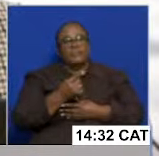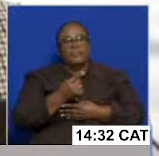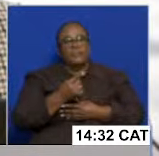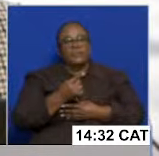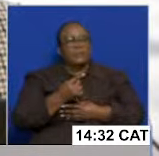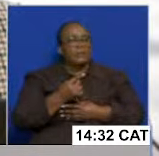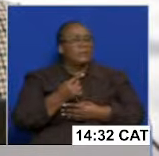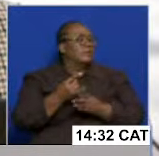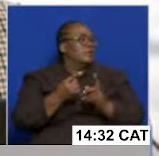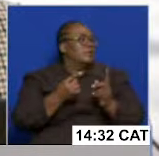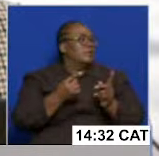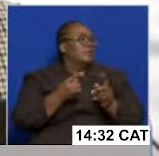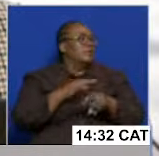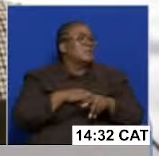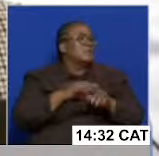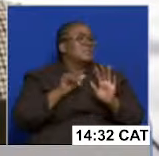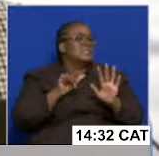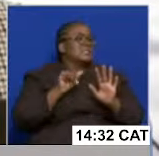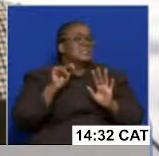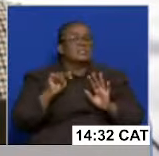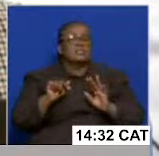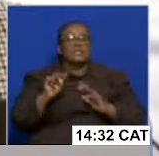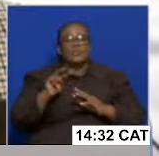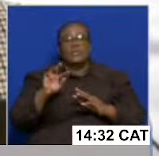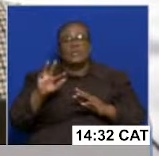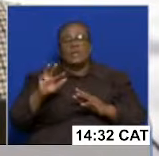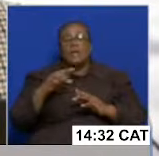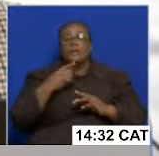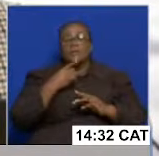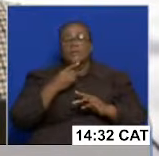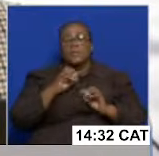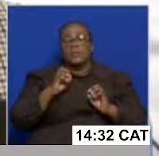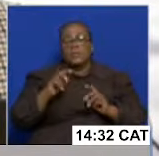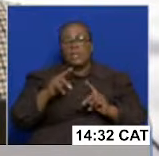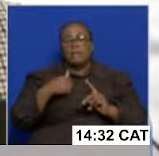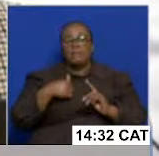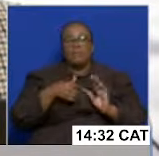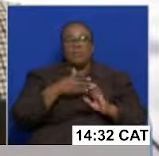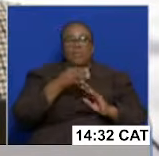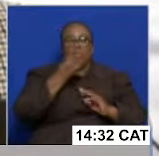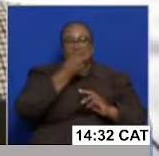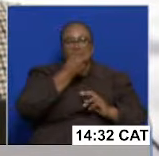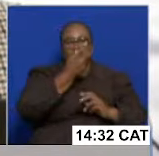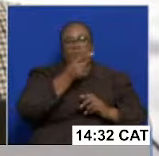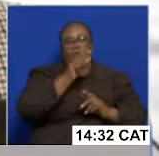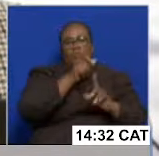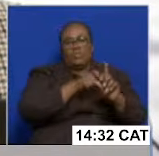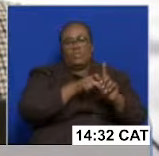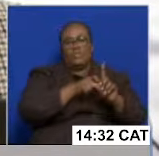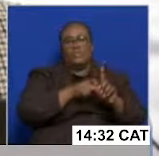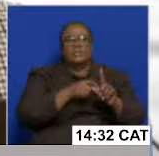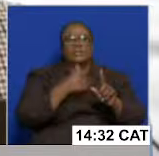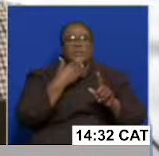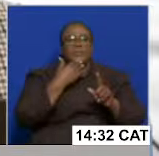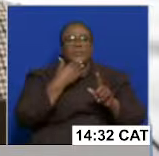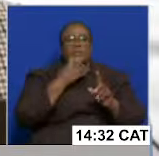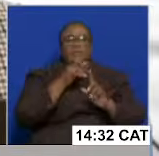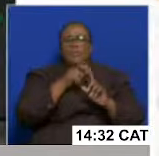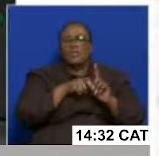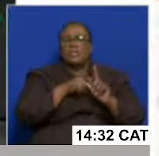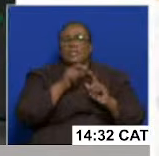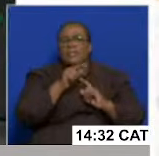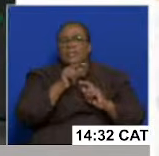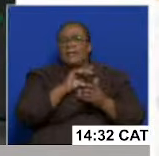6:29, you say, okay, let me get someone at 13 then. Who is that person at 13 that you're saying you're going to get?